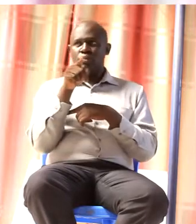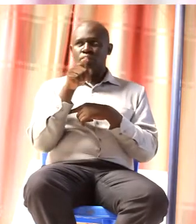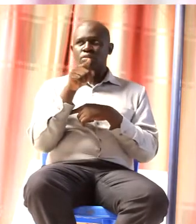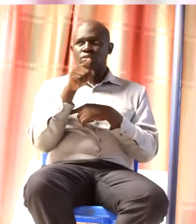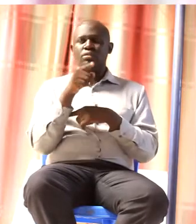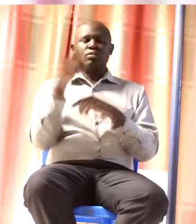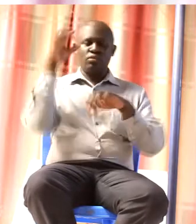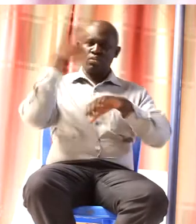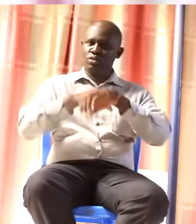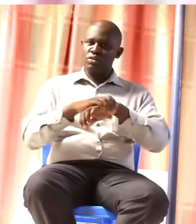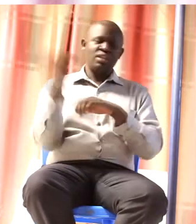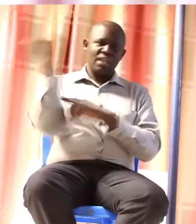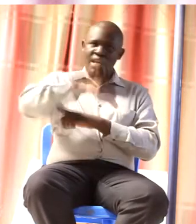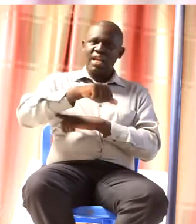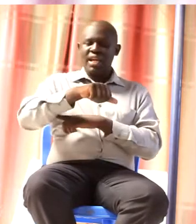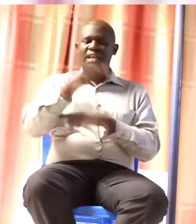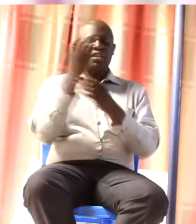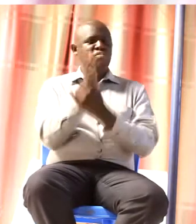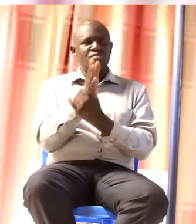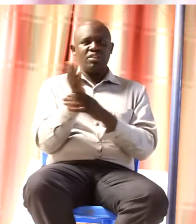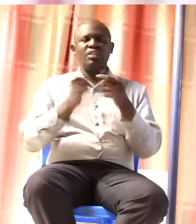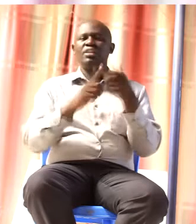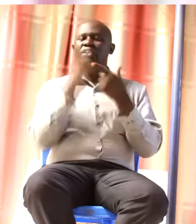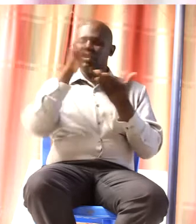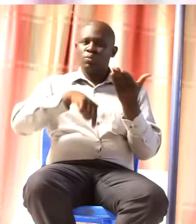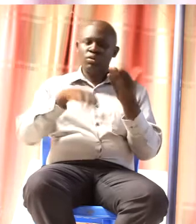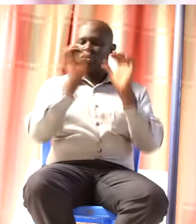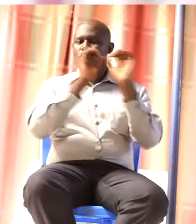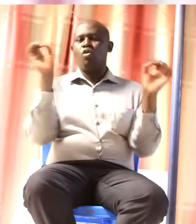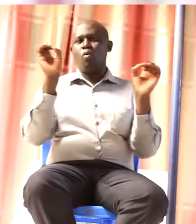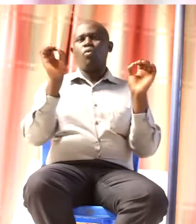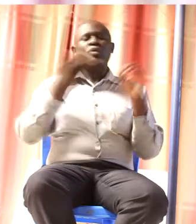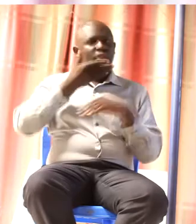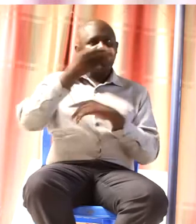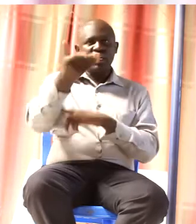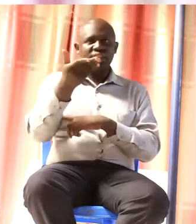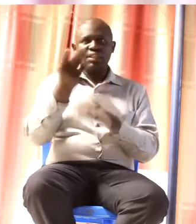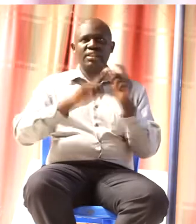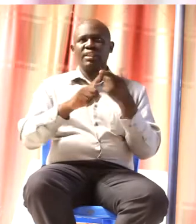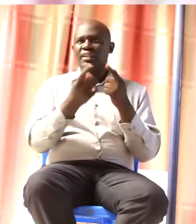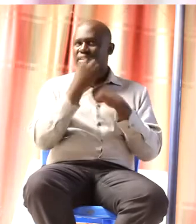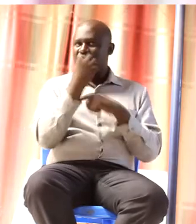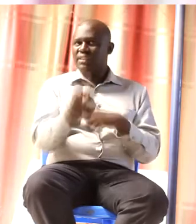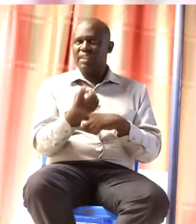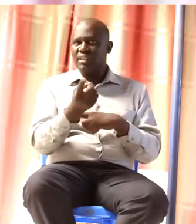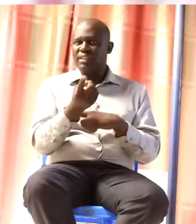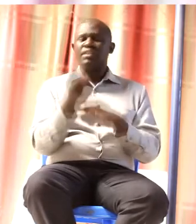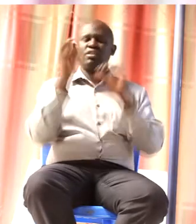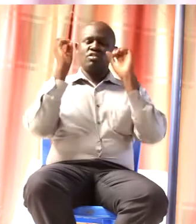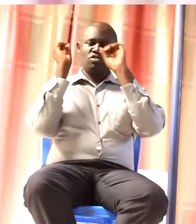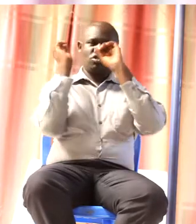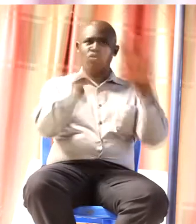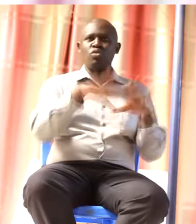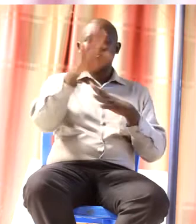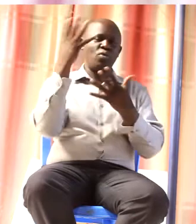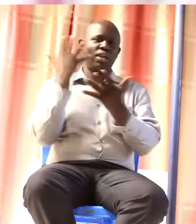any fish?" "No," they answered. He said, "Throw your net on the